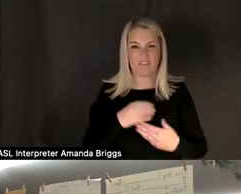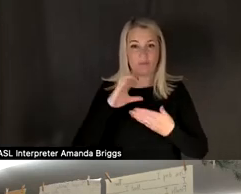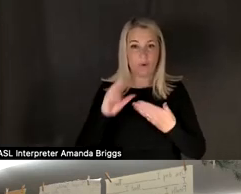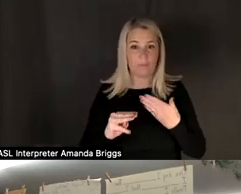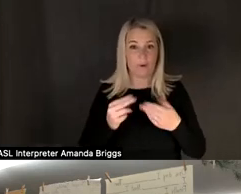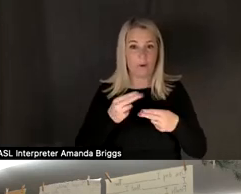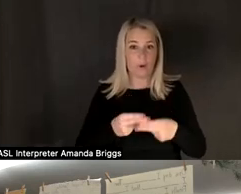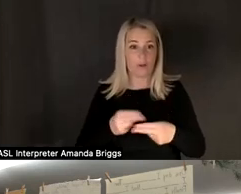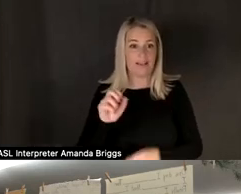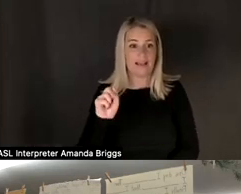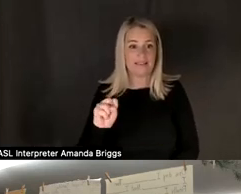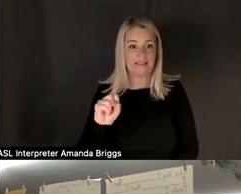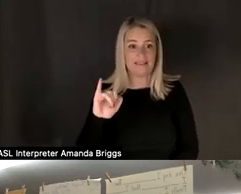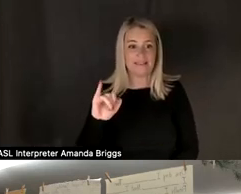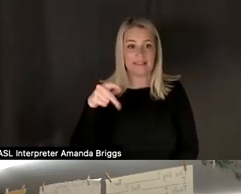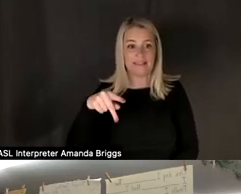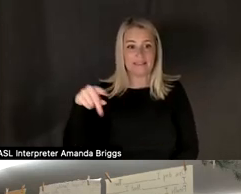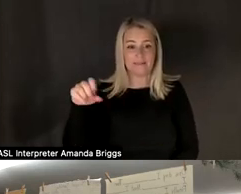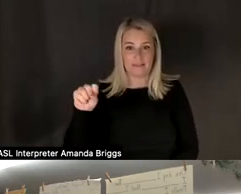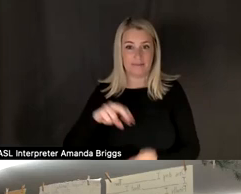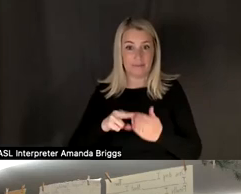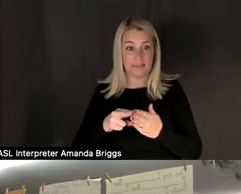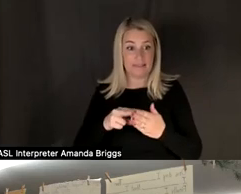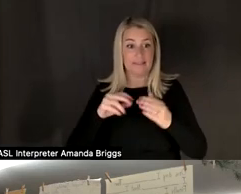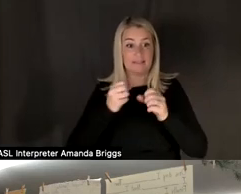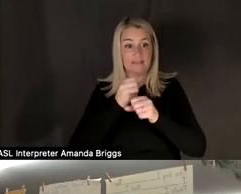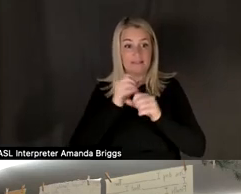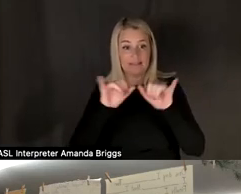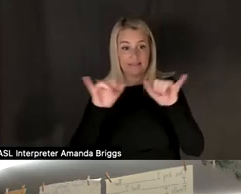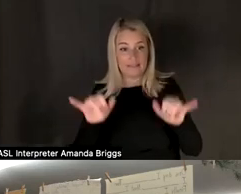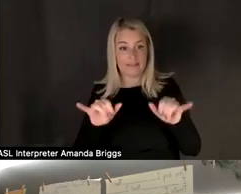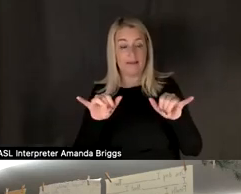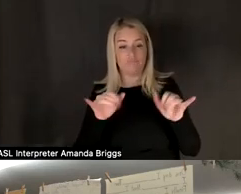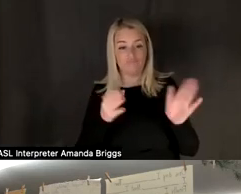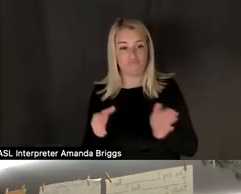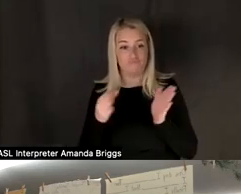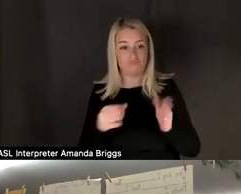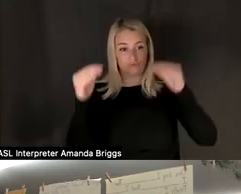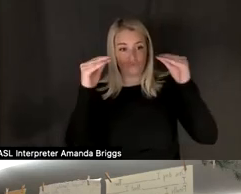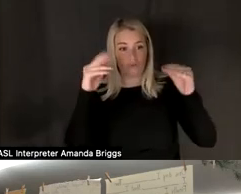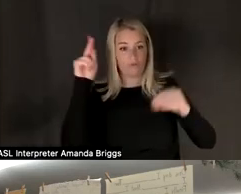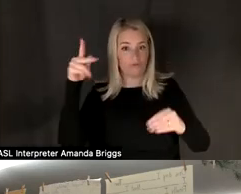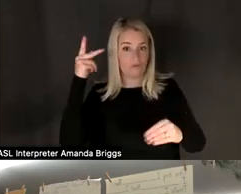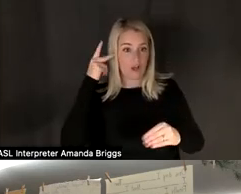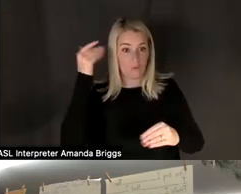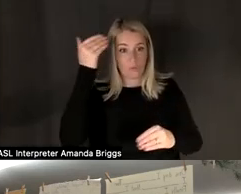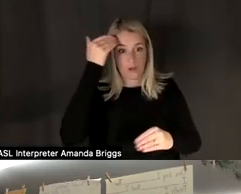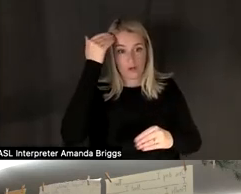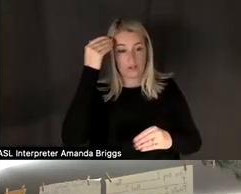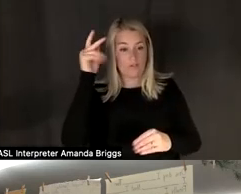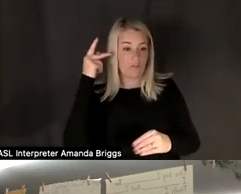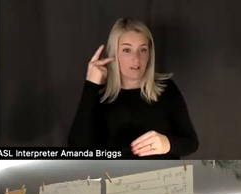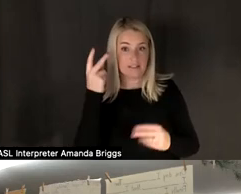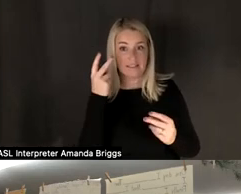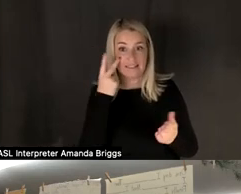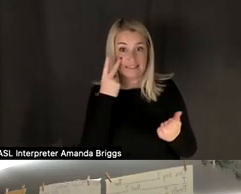which is Systematic Instruction and Phonological Awareness, Phonics, and Sight Words. It's a research-based system that